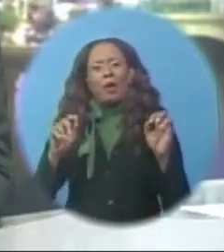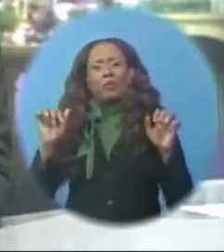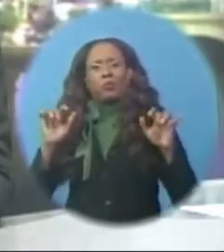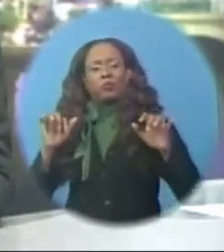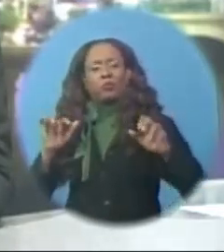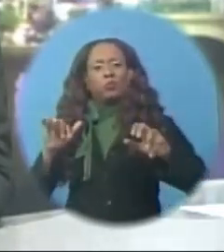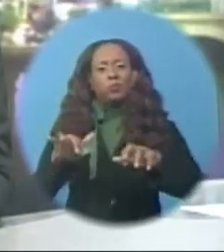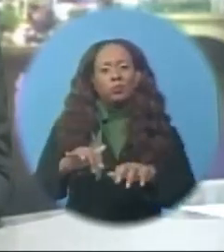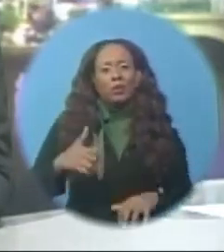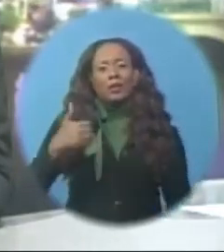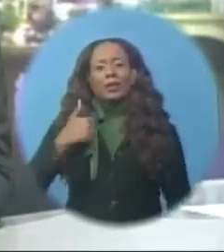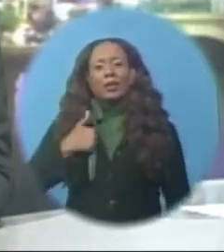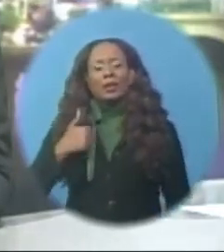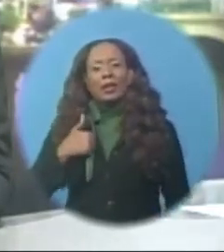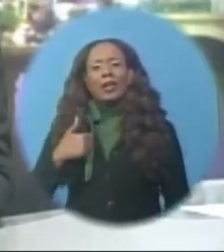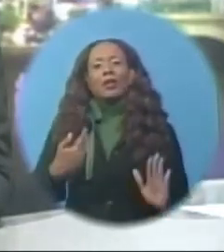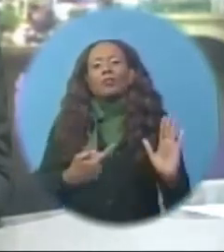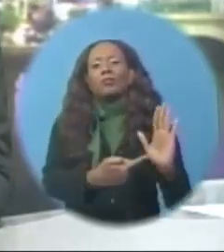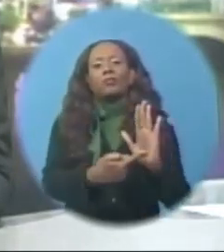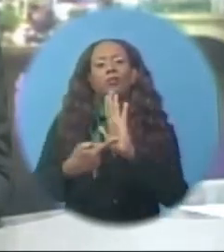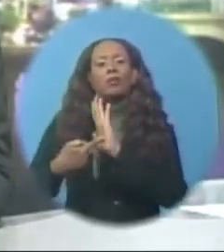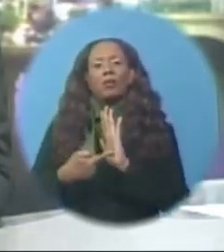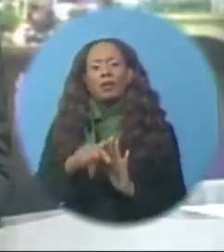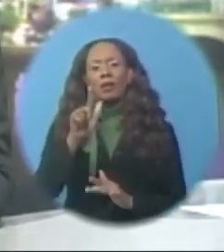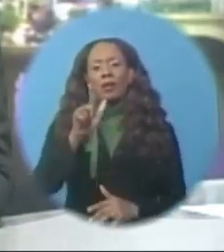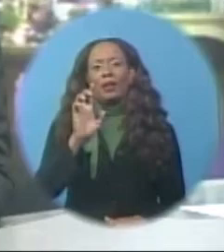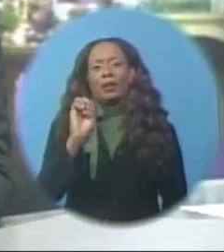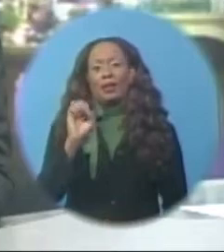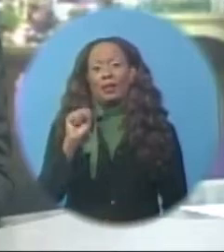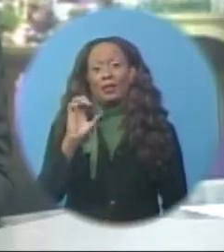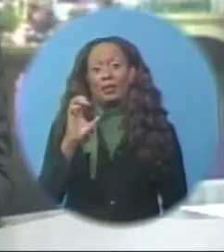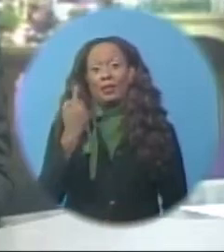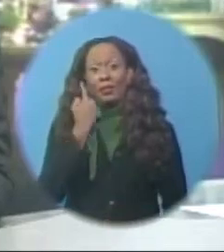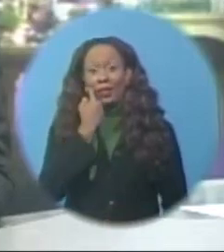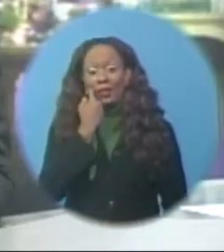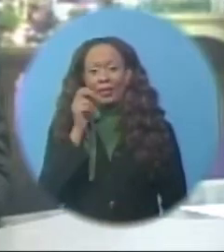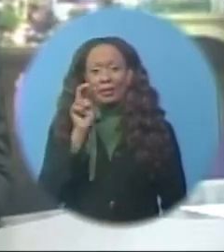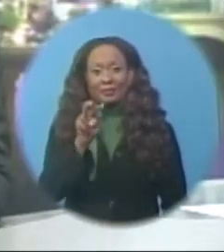Fair held at the Lloyd Erskine Sandyford Centre. Rianne Phillips tells us more.